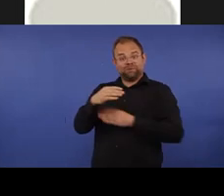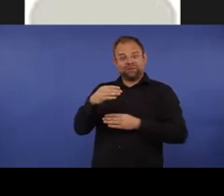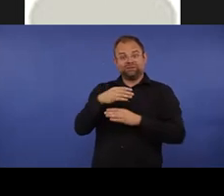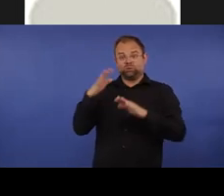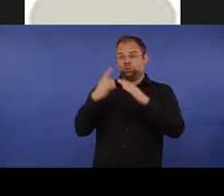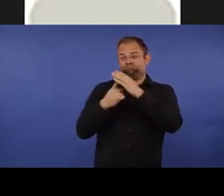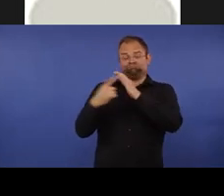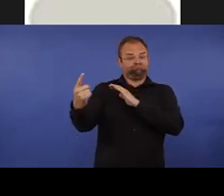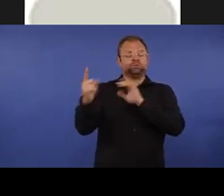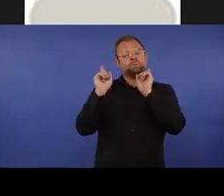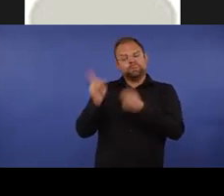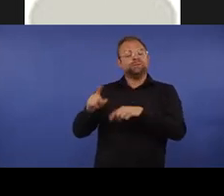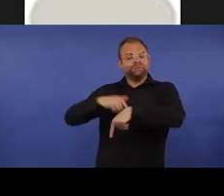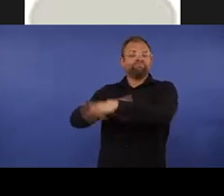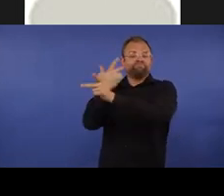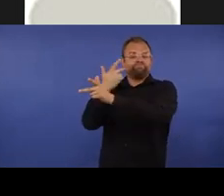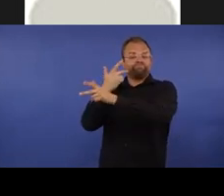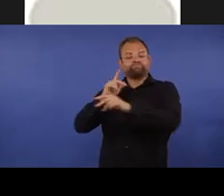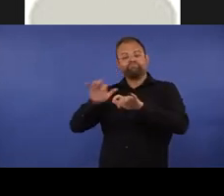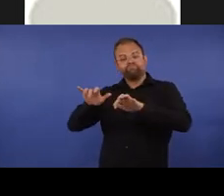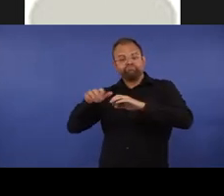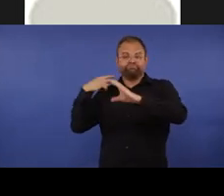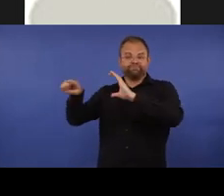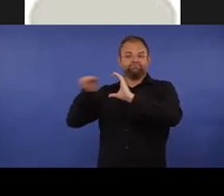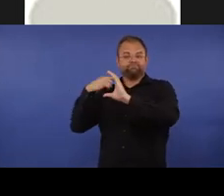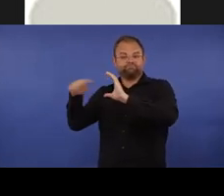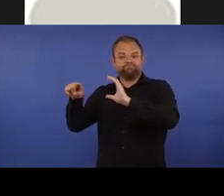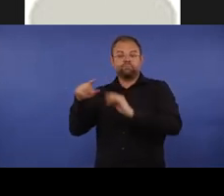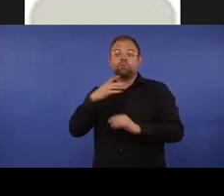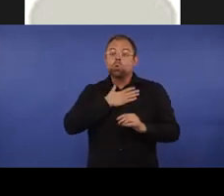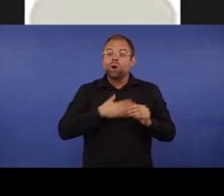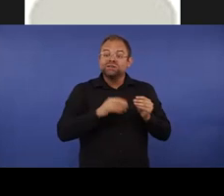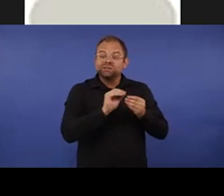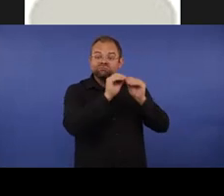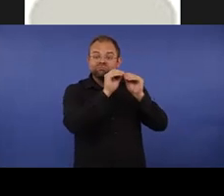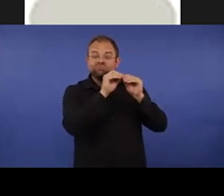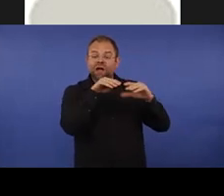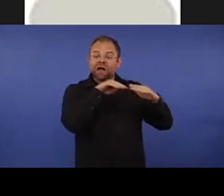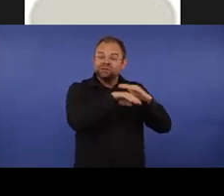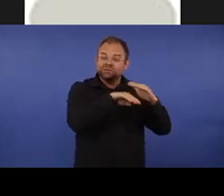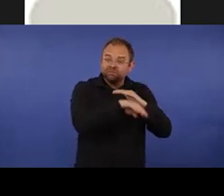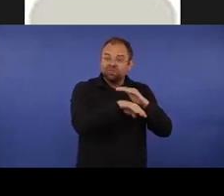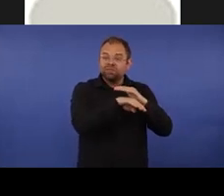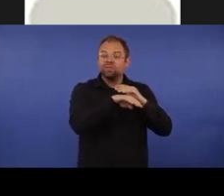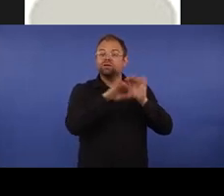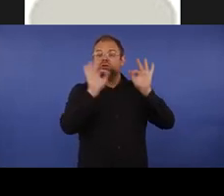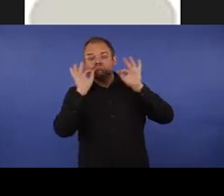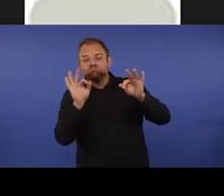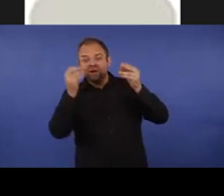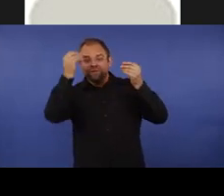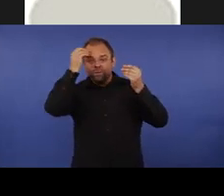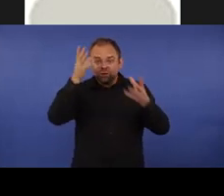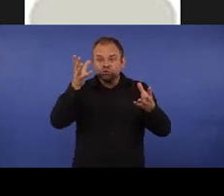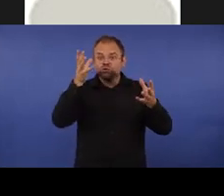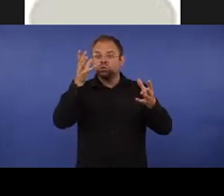Our, IL Center's expertise in accessibility was essential to adapting services to be delivered online with a